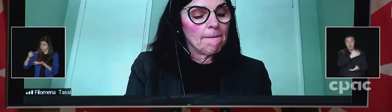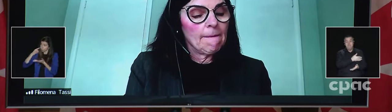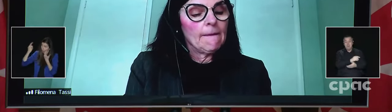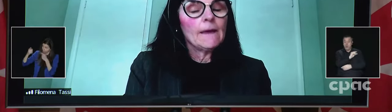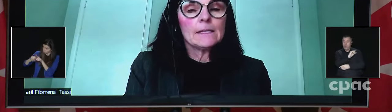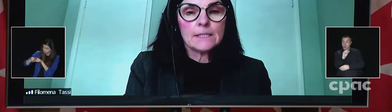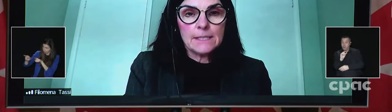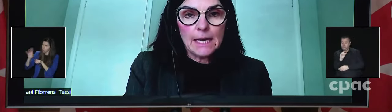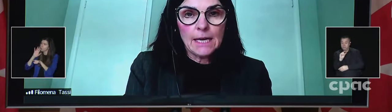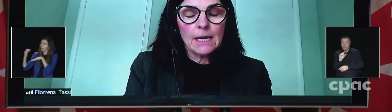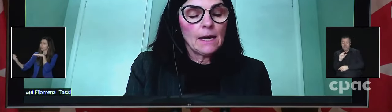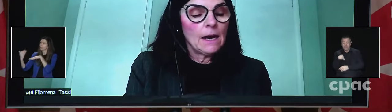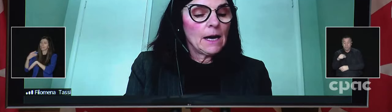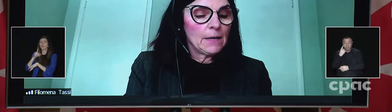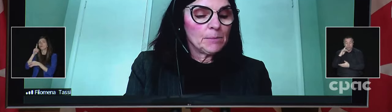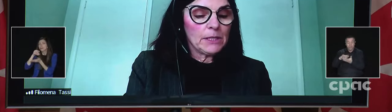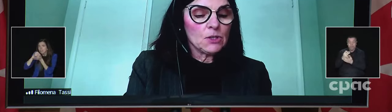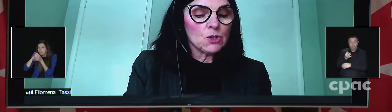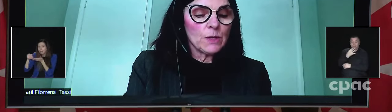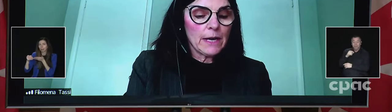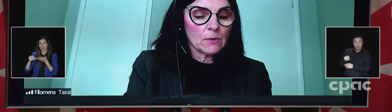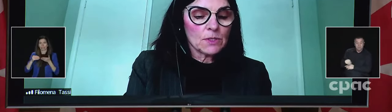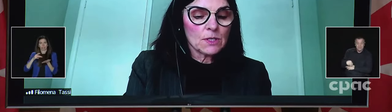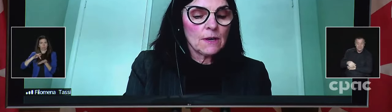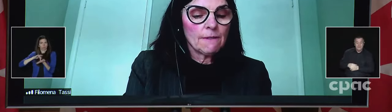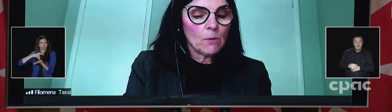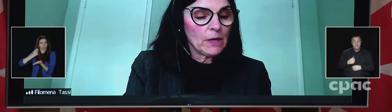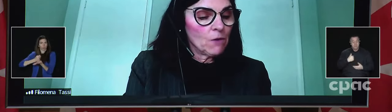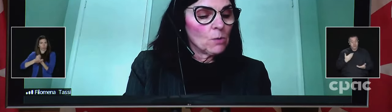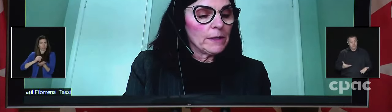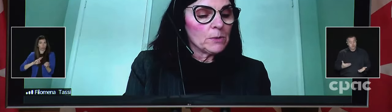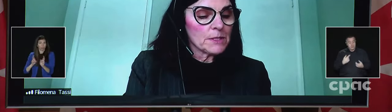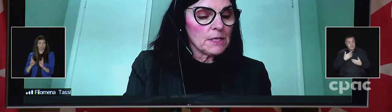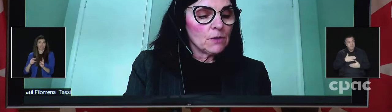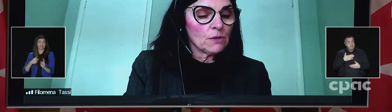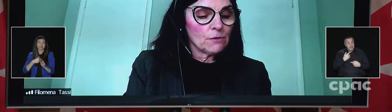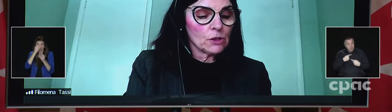treatment. And today, I am pleased to announce that we